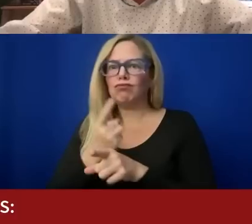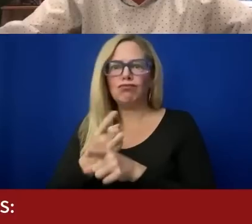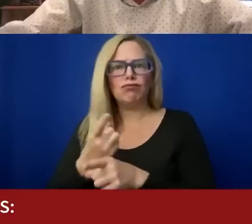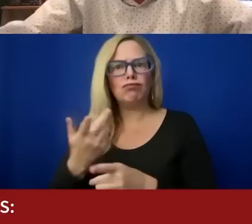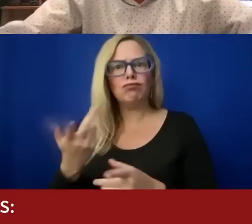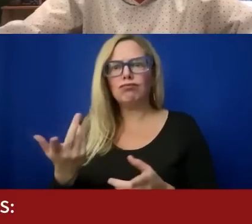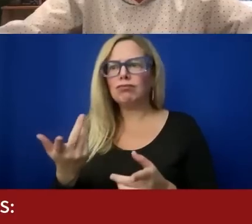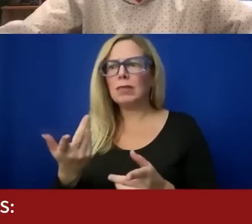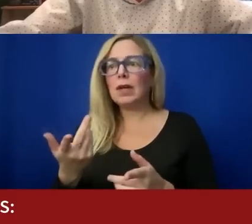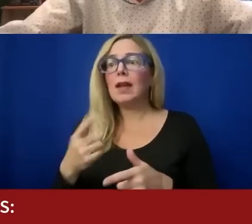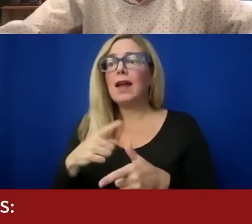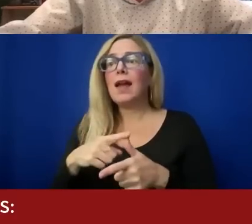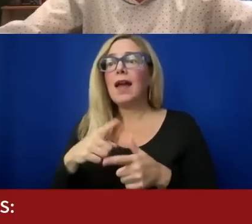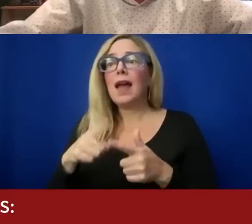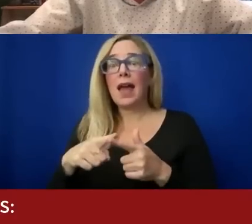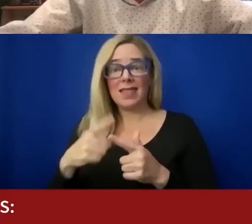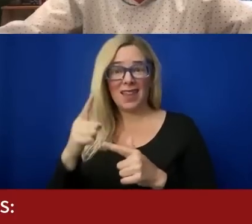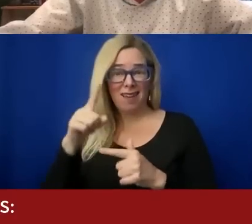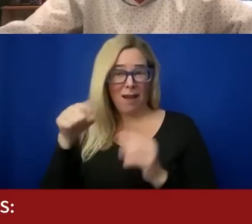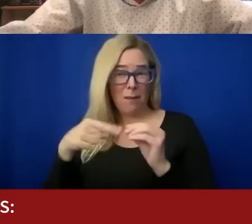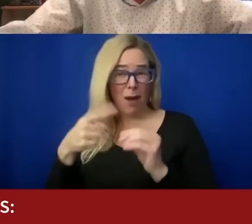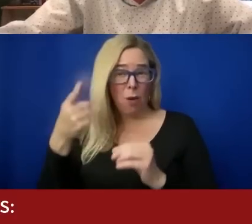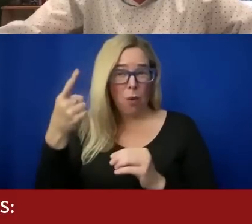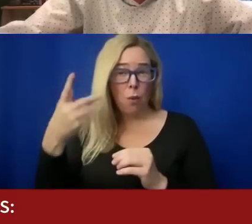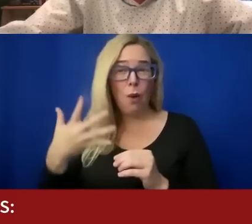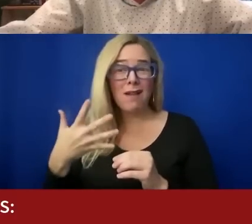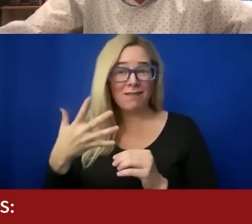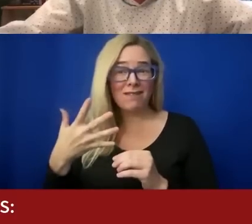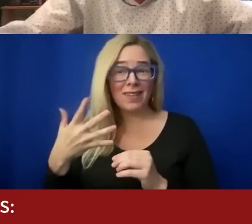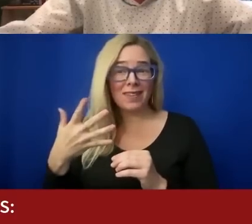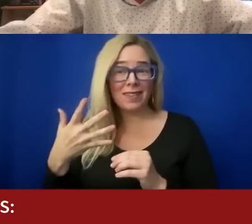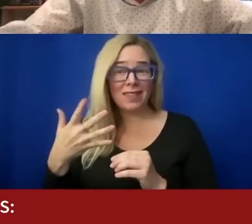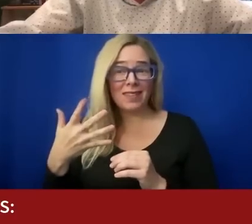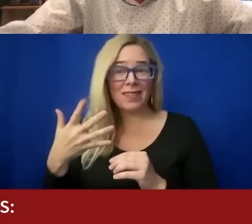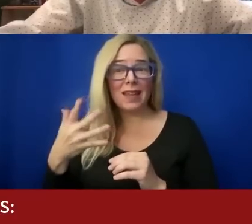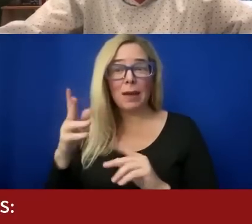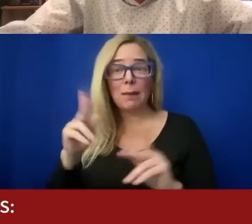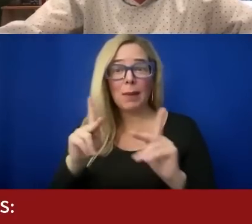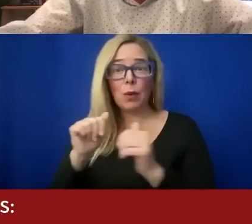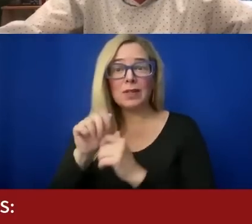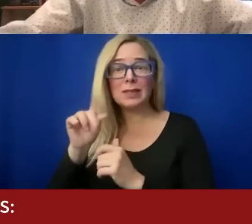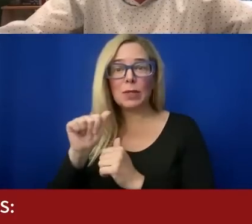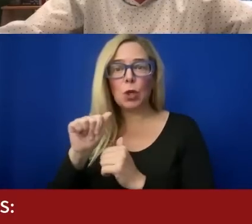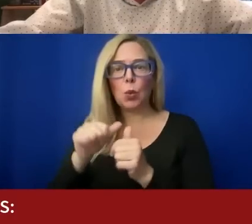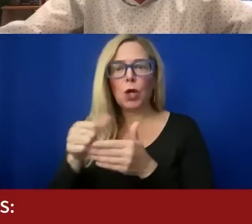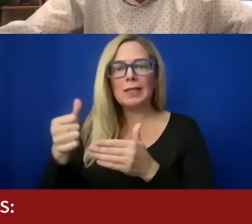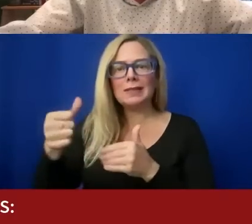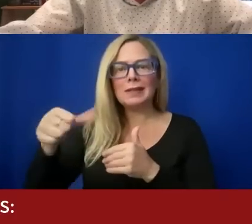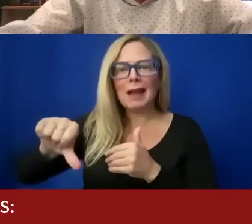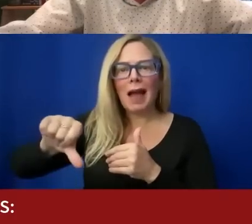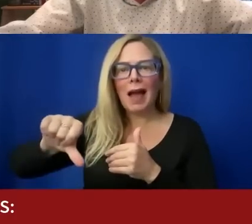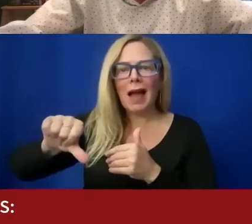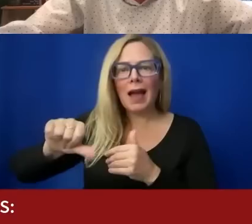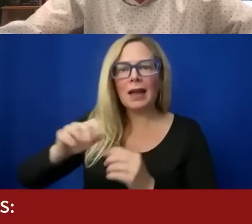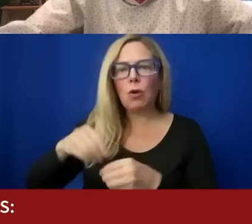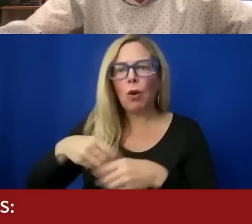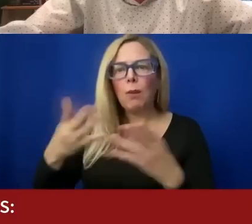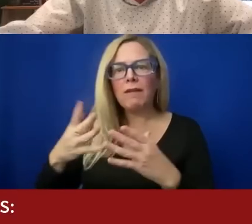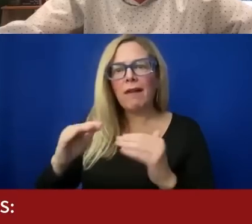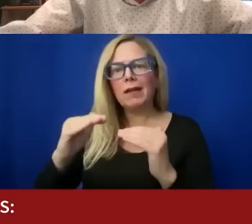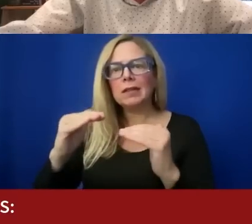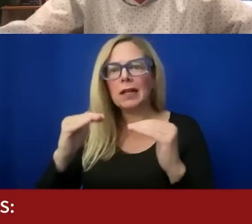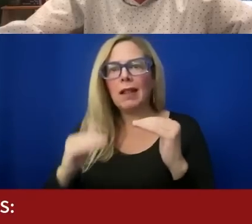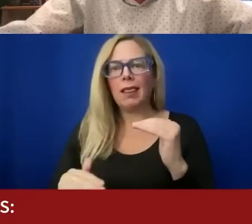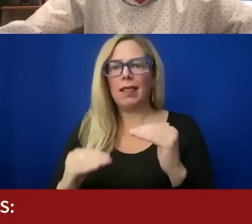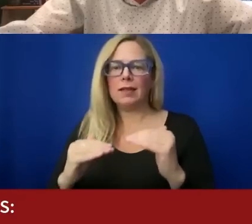of those with disabilities in our cohort were denied or given lower quality medical care compared to 6% of those